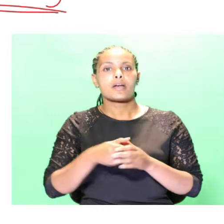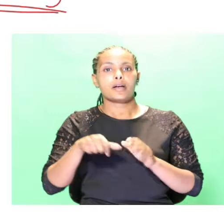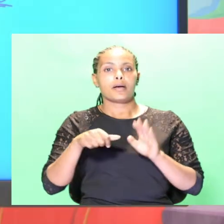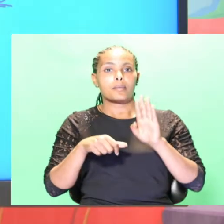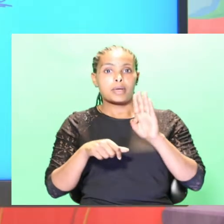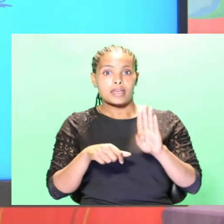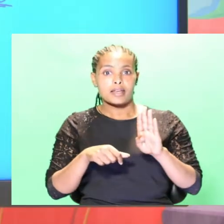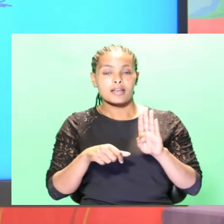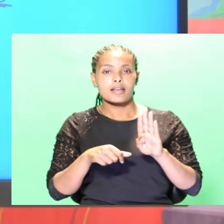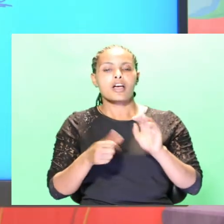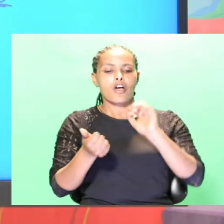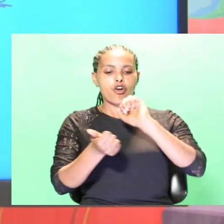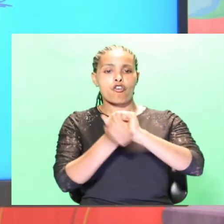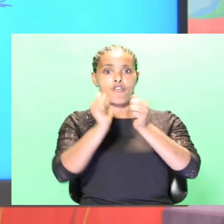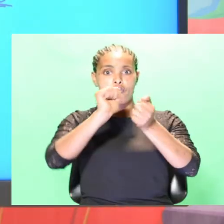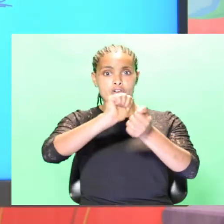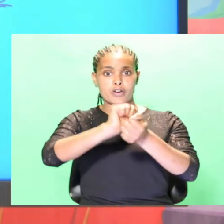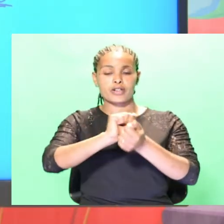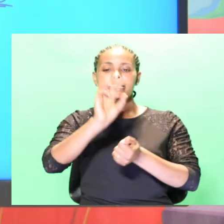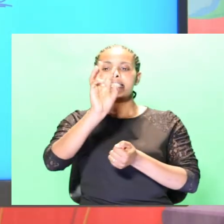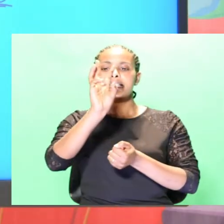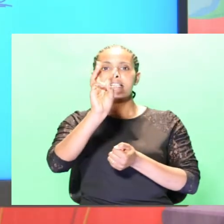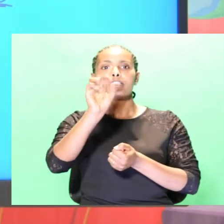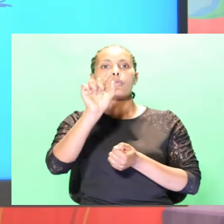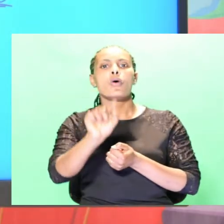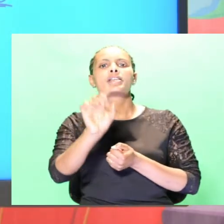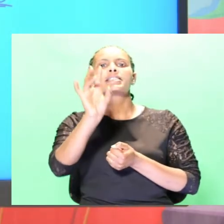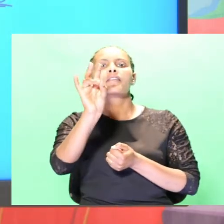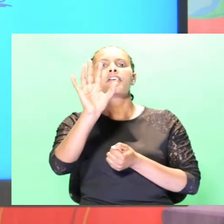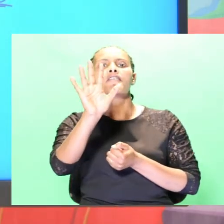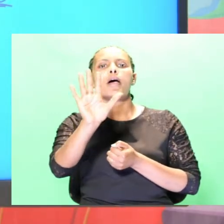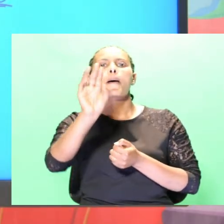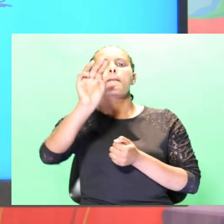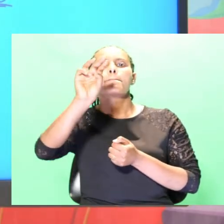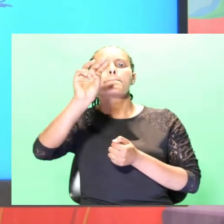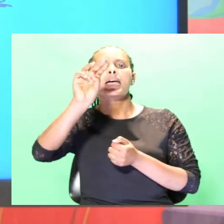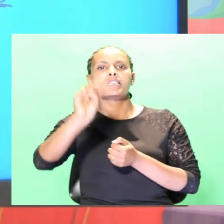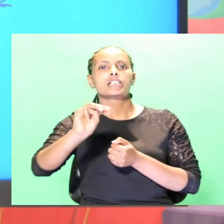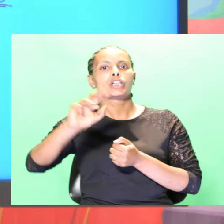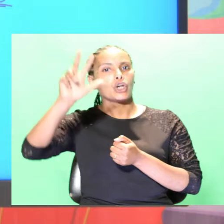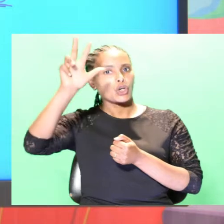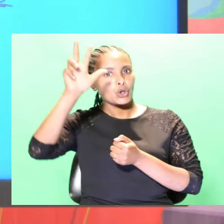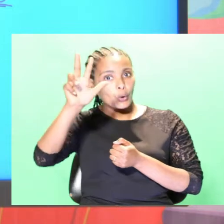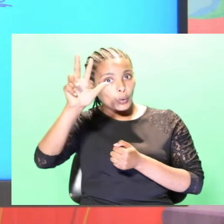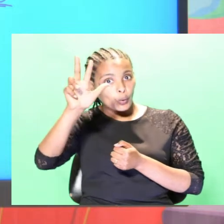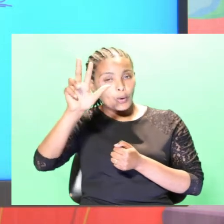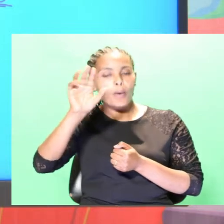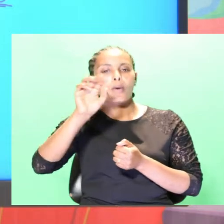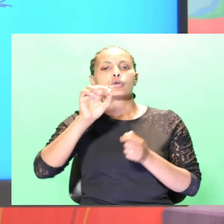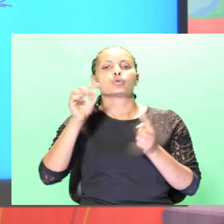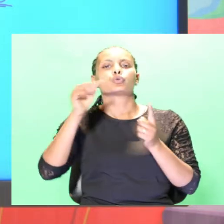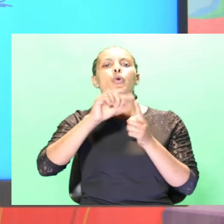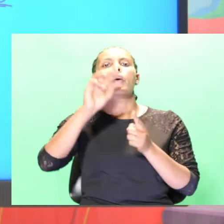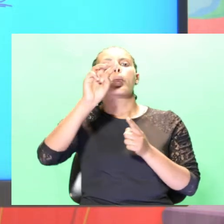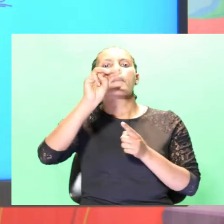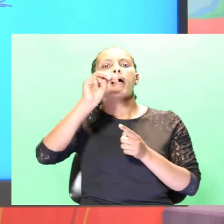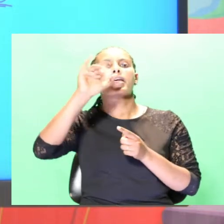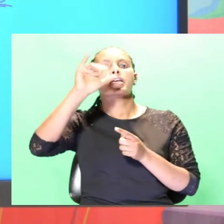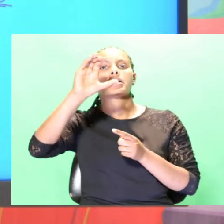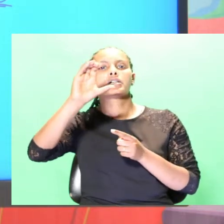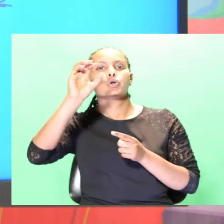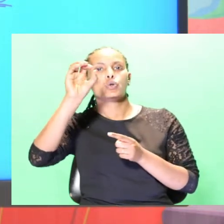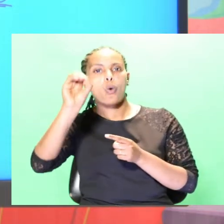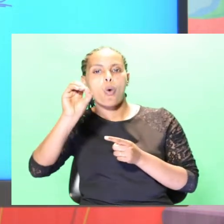B. Convert 6.75 meter cube to microliter.